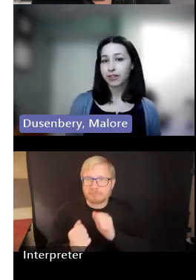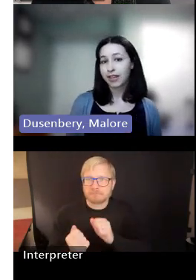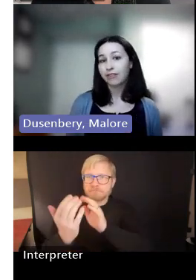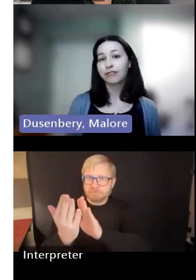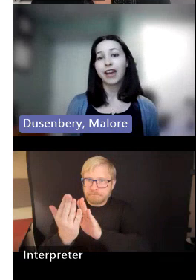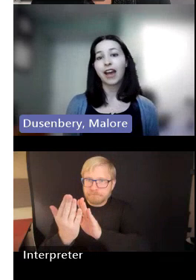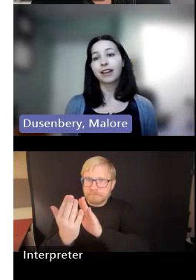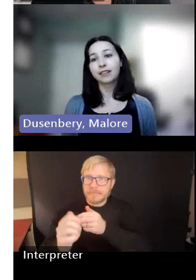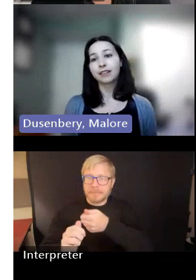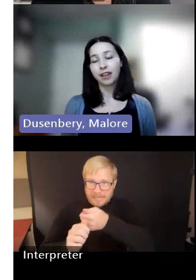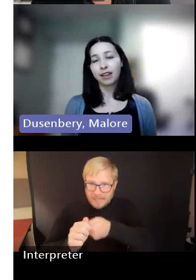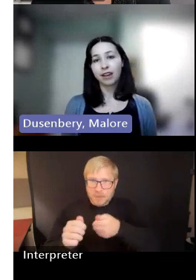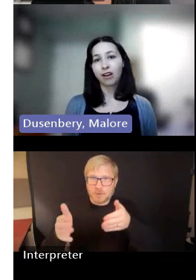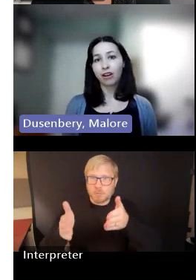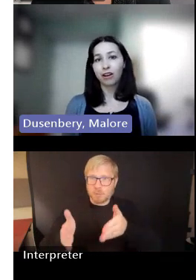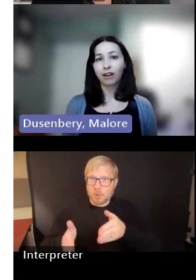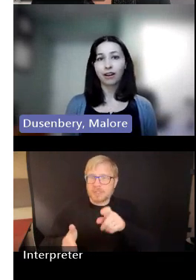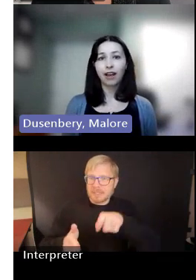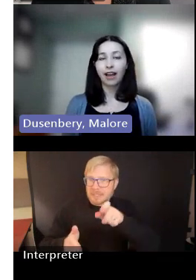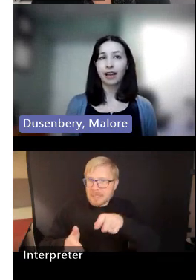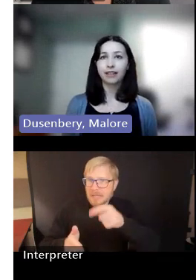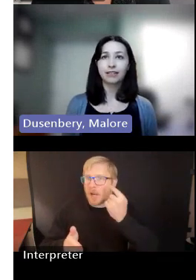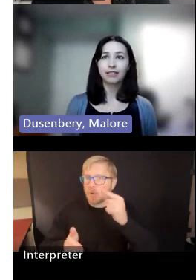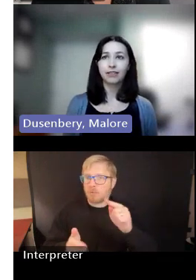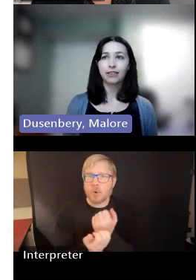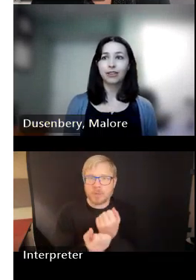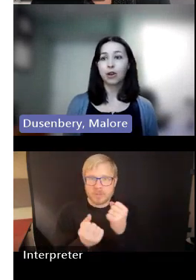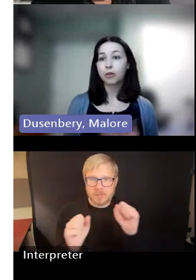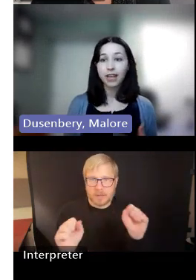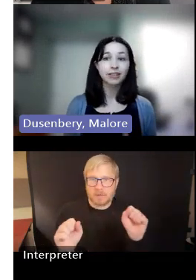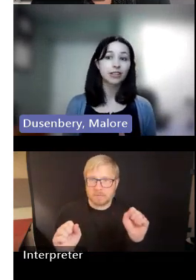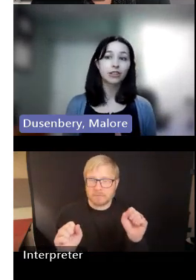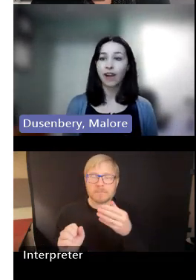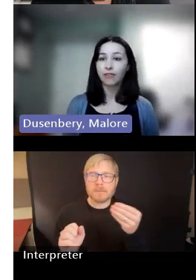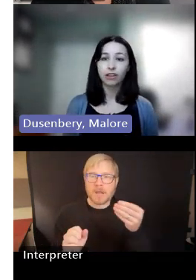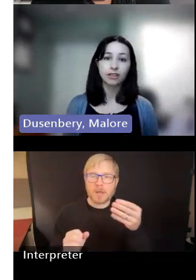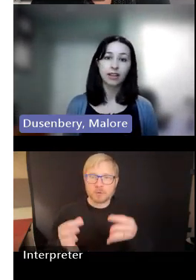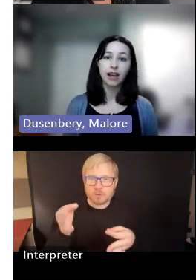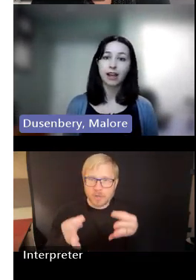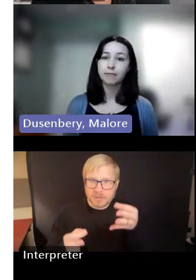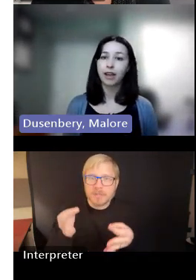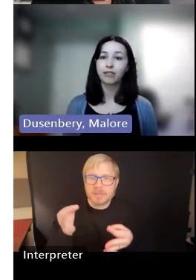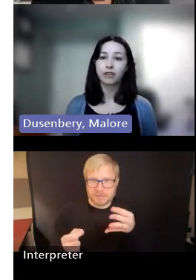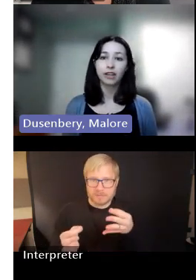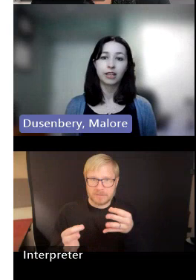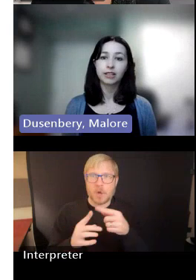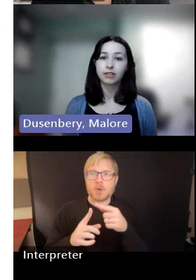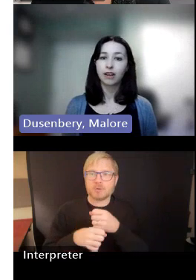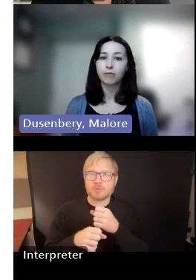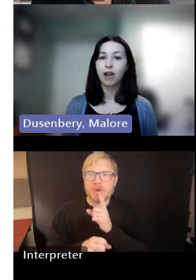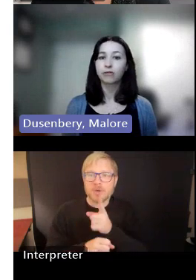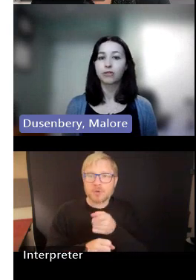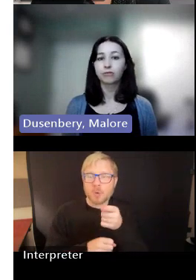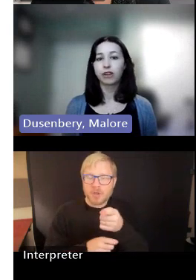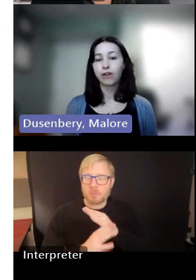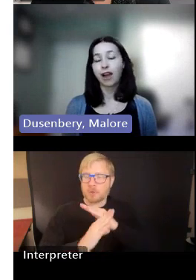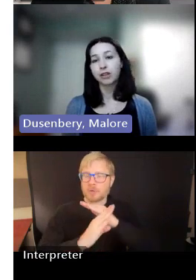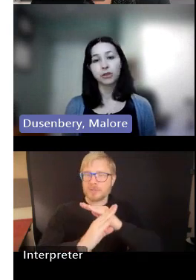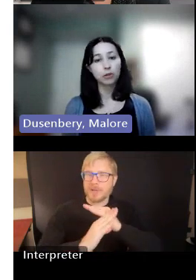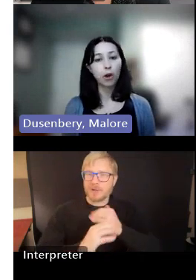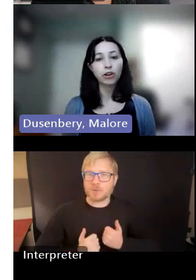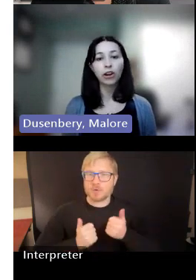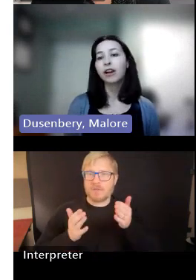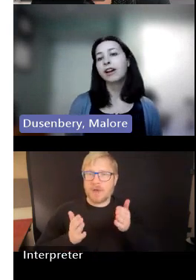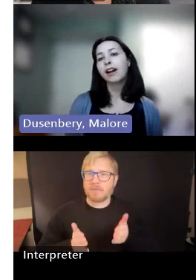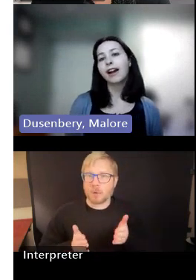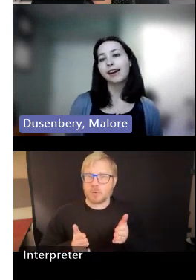that they're safe, that they are protecting survivors and their needs around interacting